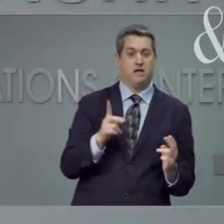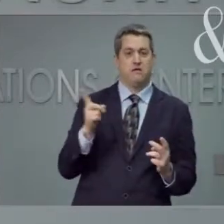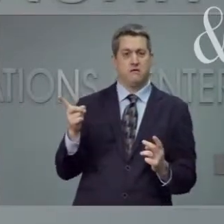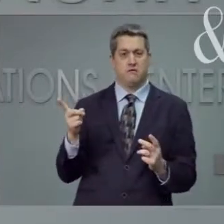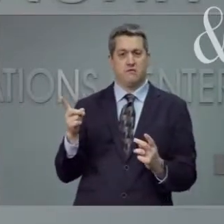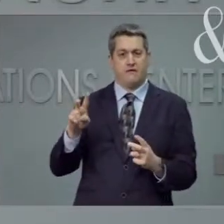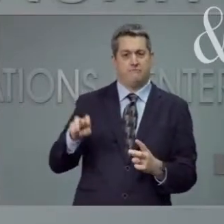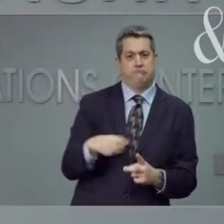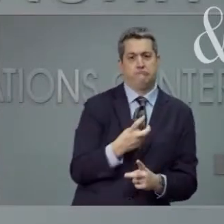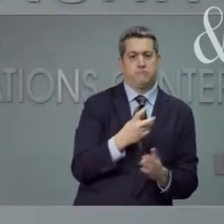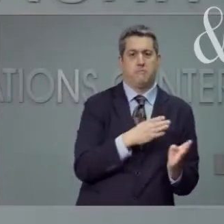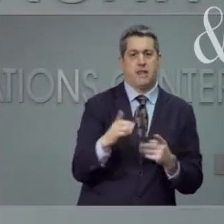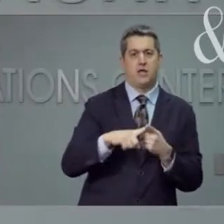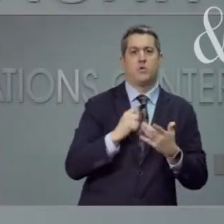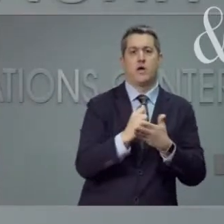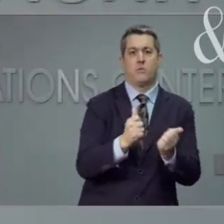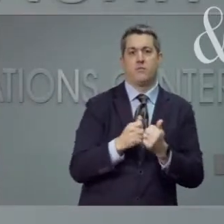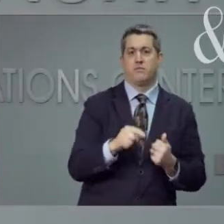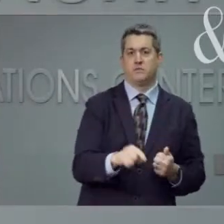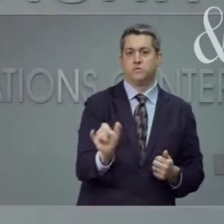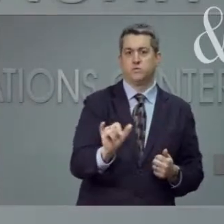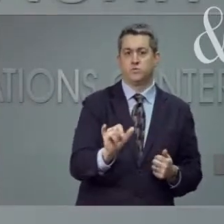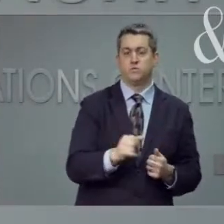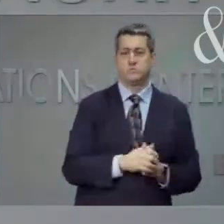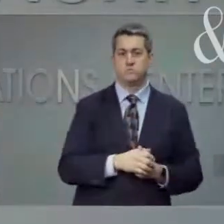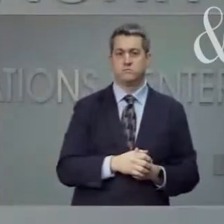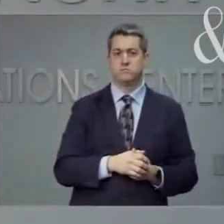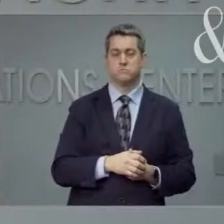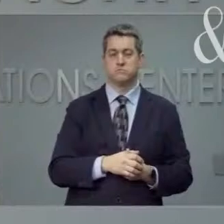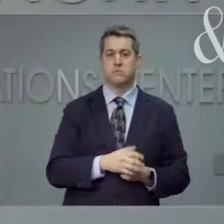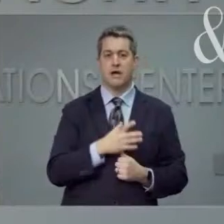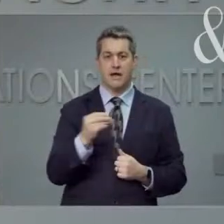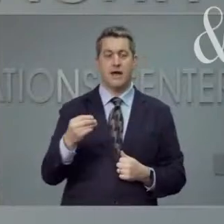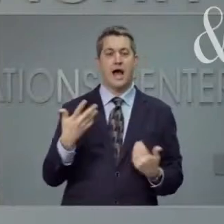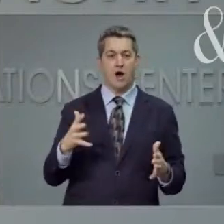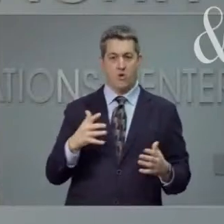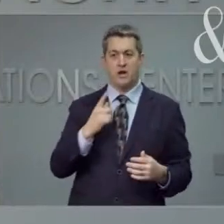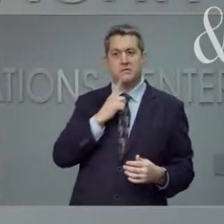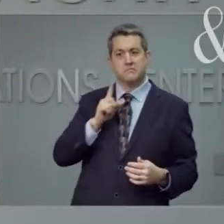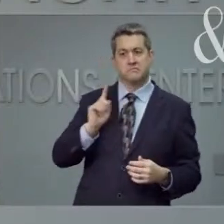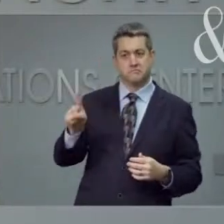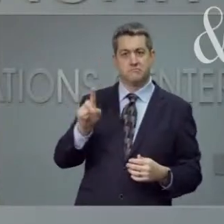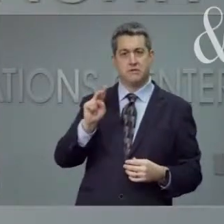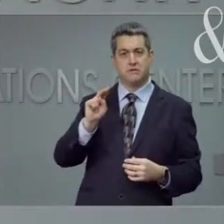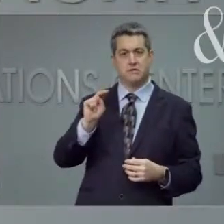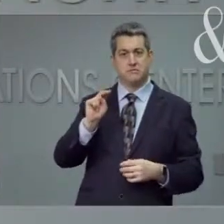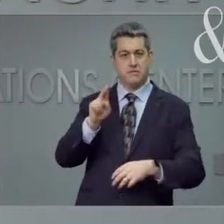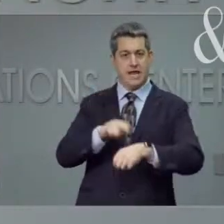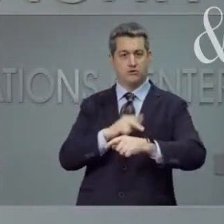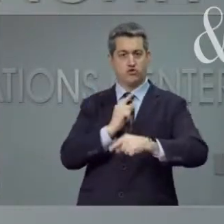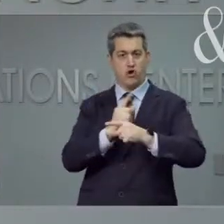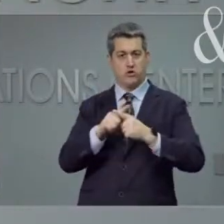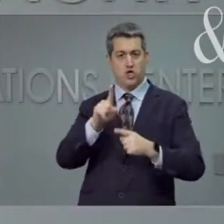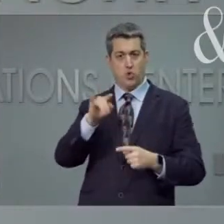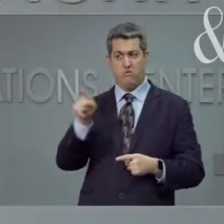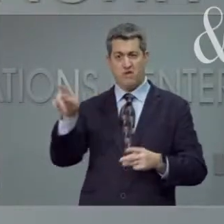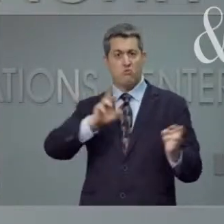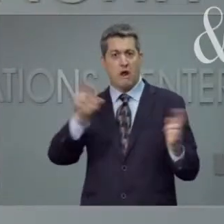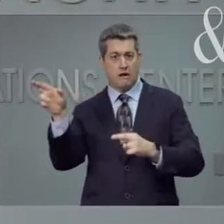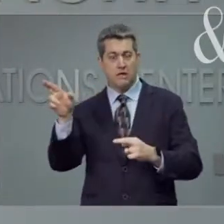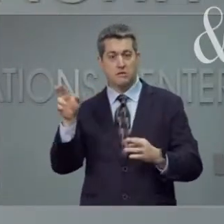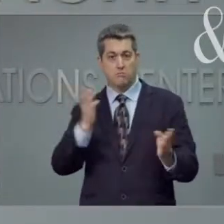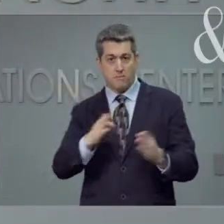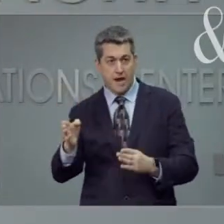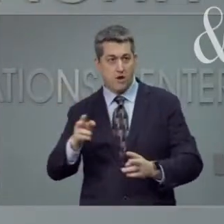with this, and I've issued the directive to mobilize them to do it. So they are ready to do it,